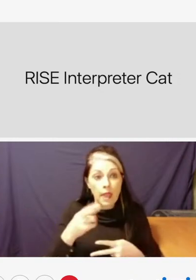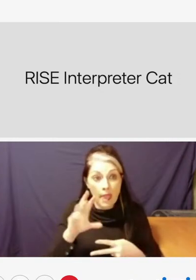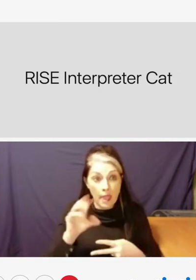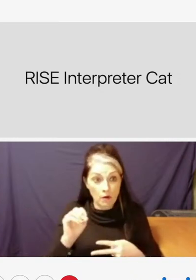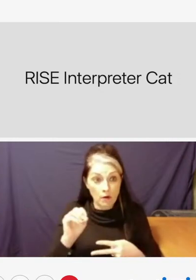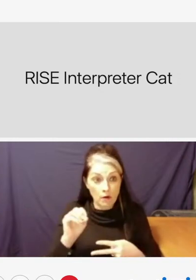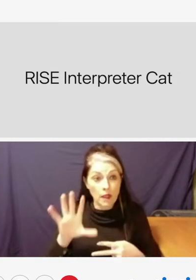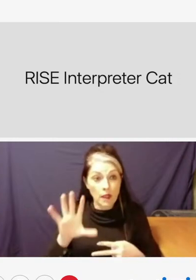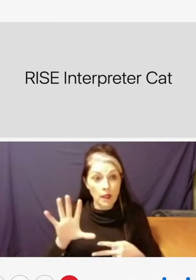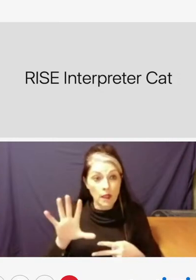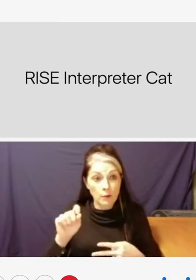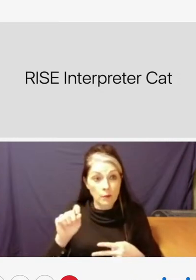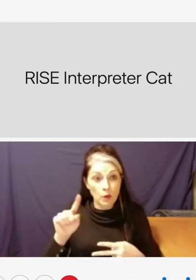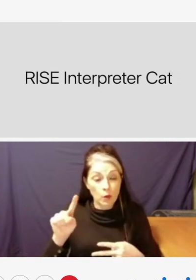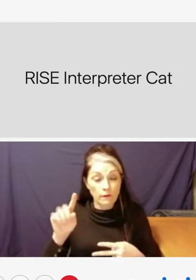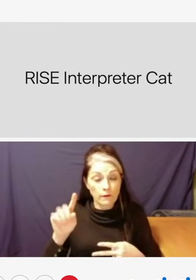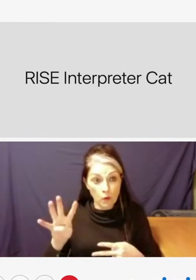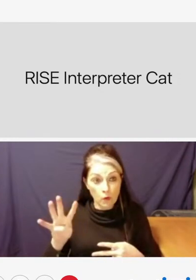have a